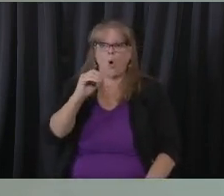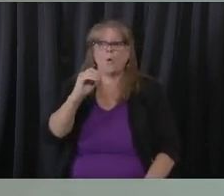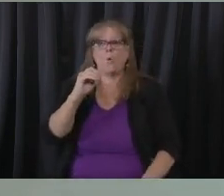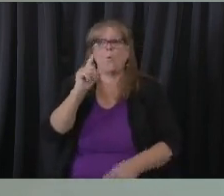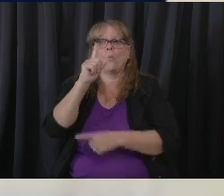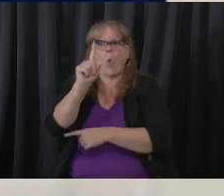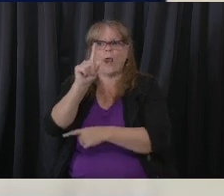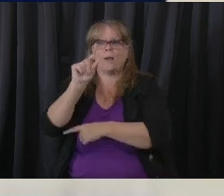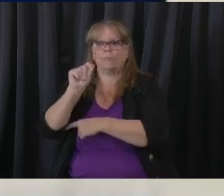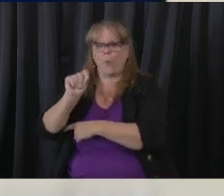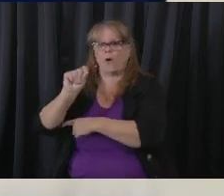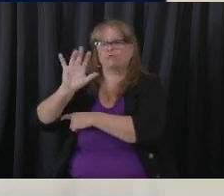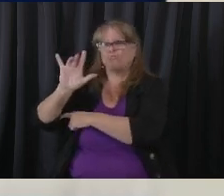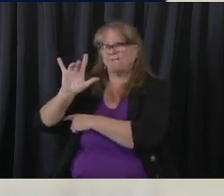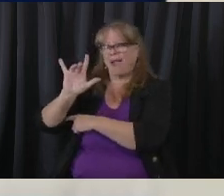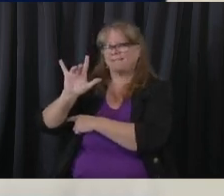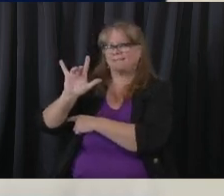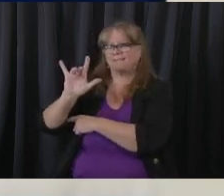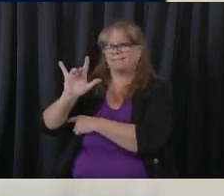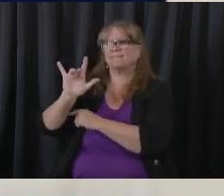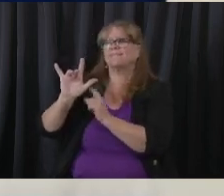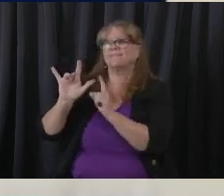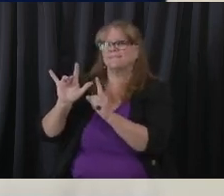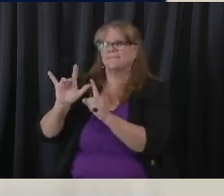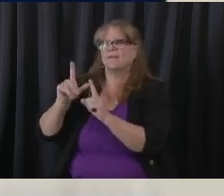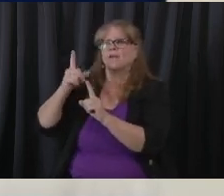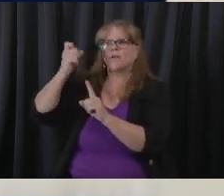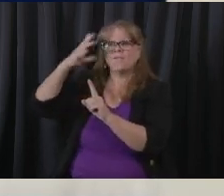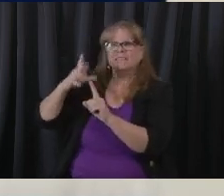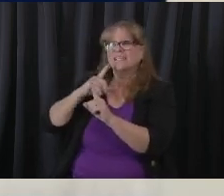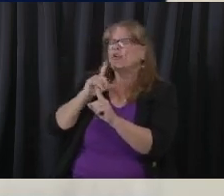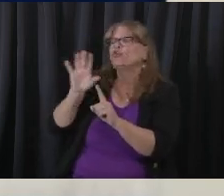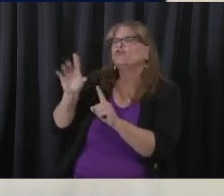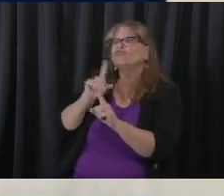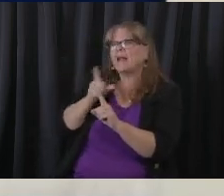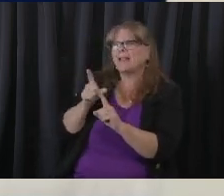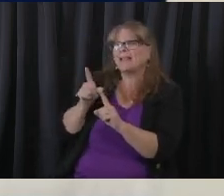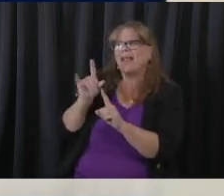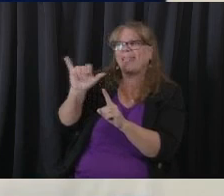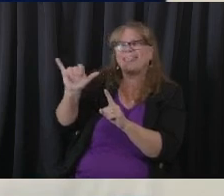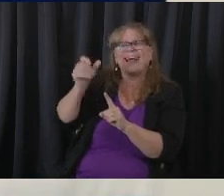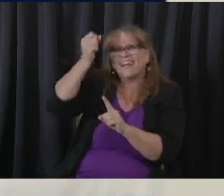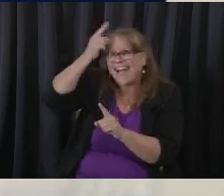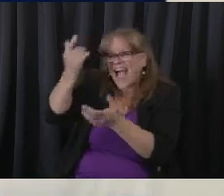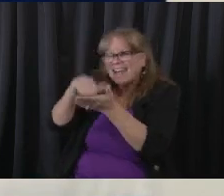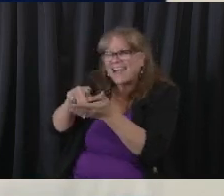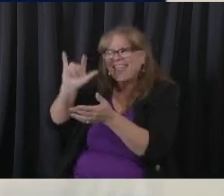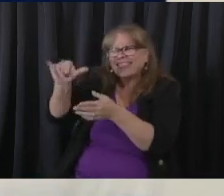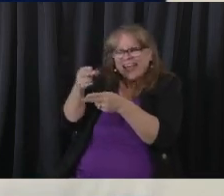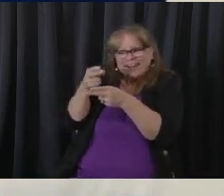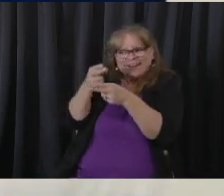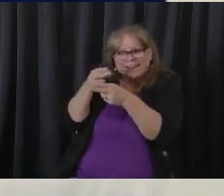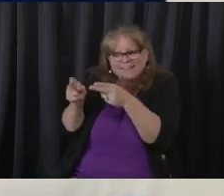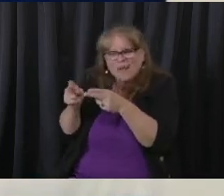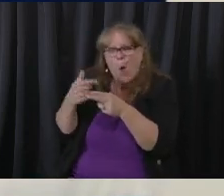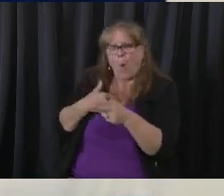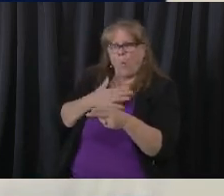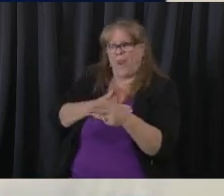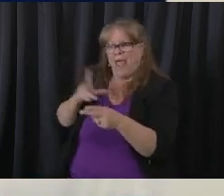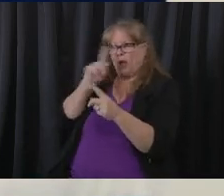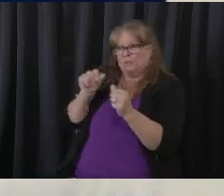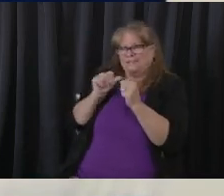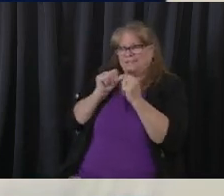be at 1.25 for a few weeks, but it is exponential. And it is important that you cannot be at that number for months at a